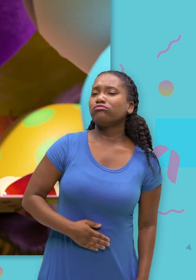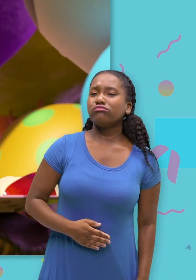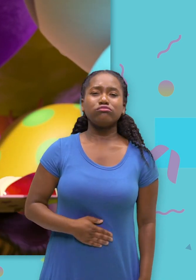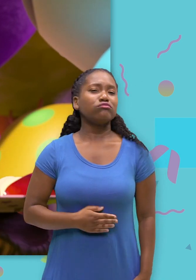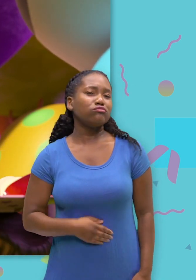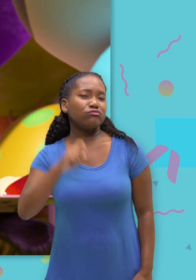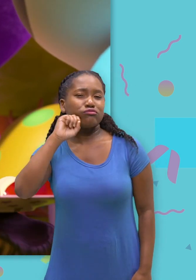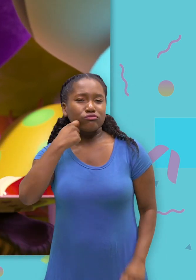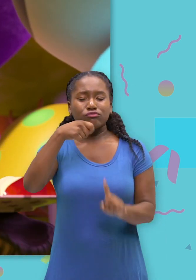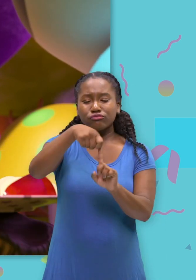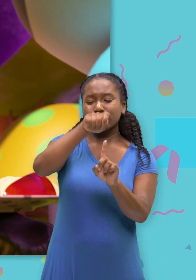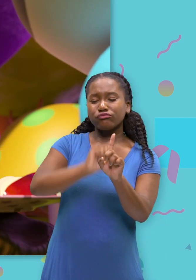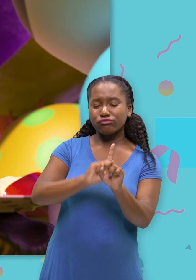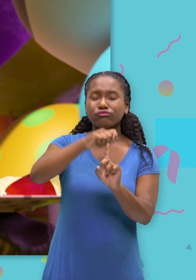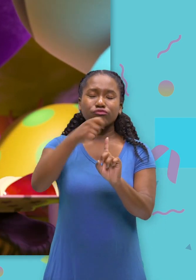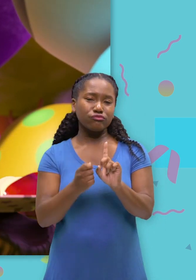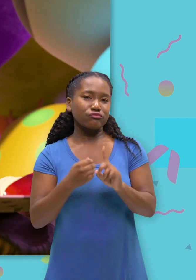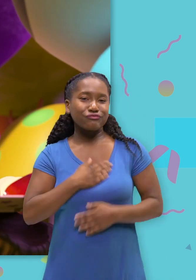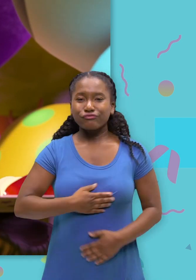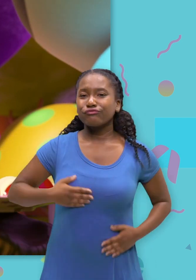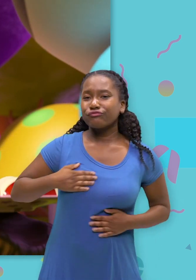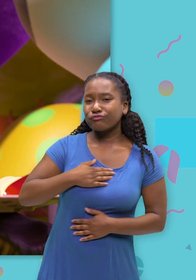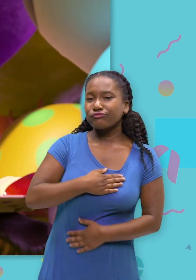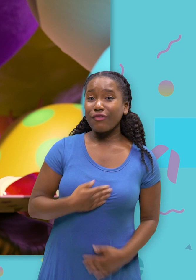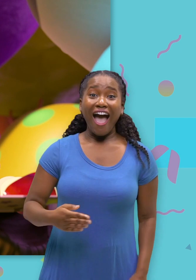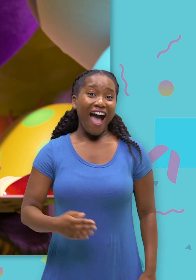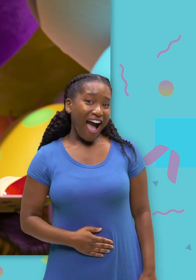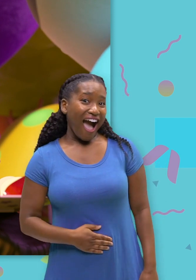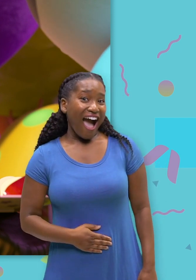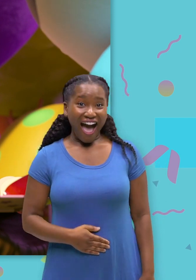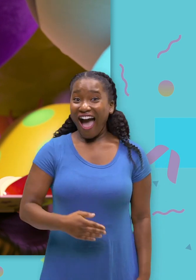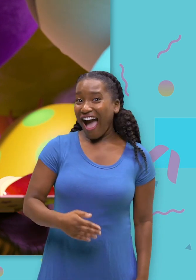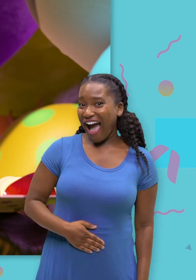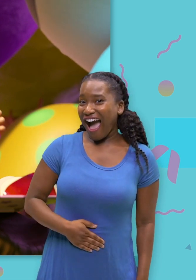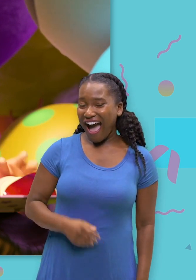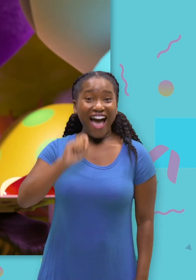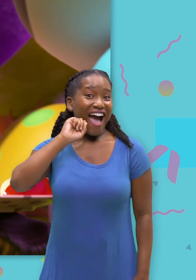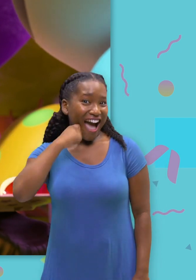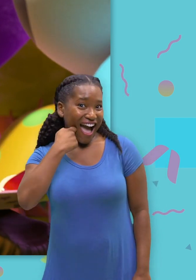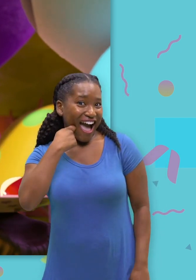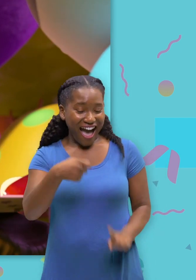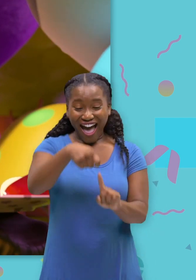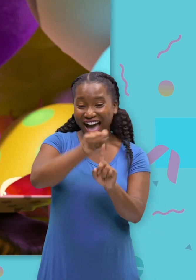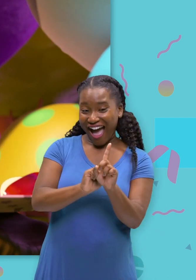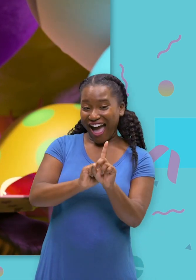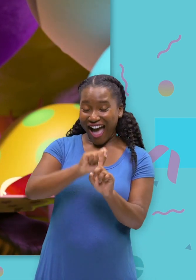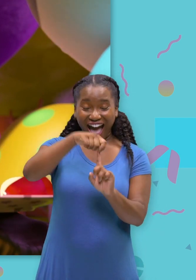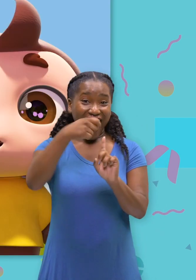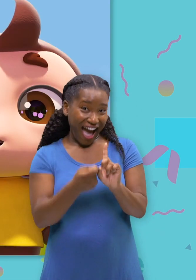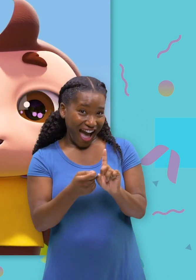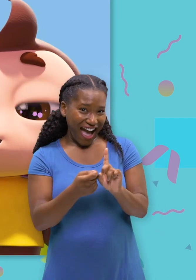and bananas. I like to oat, oat, oat, opals